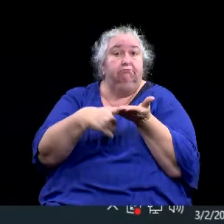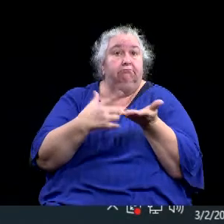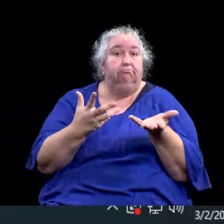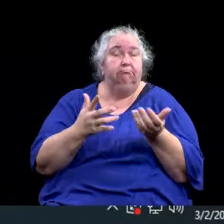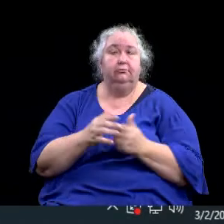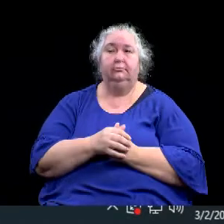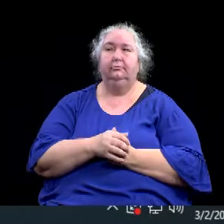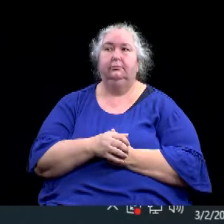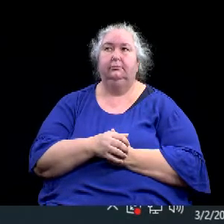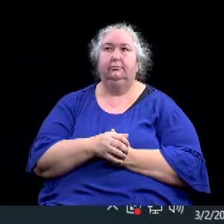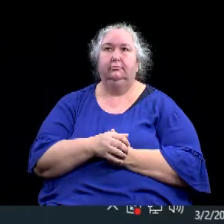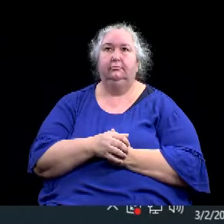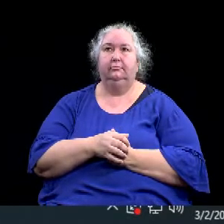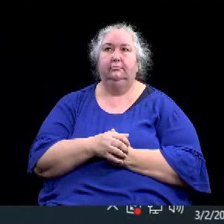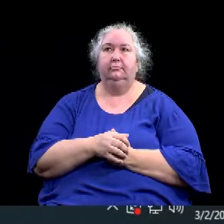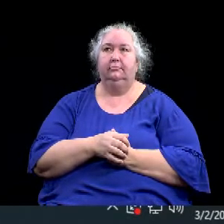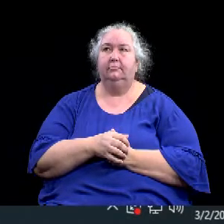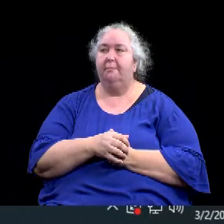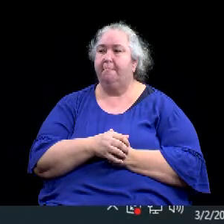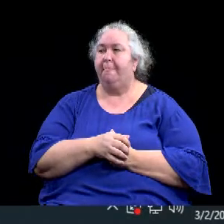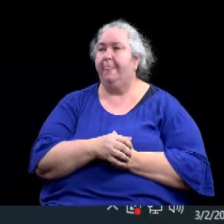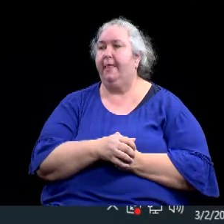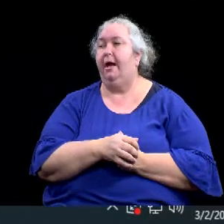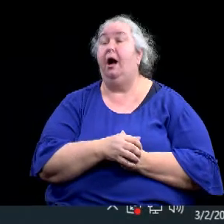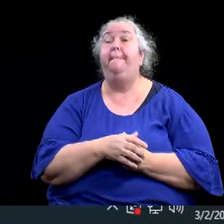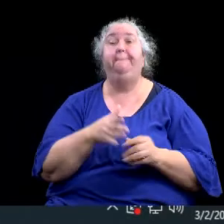Please poll the council.